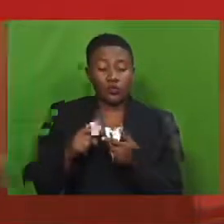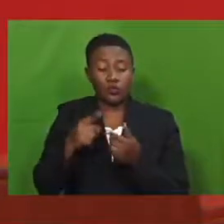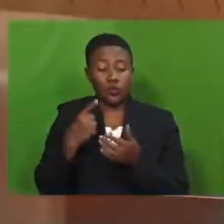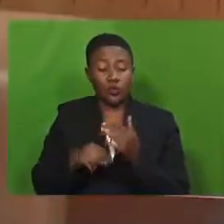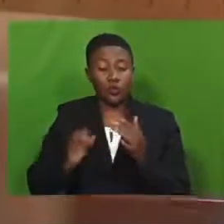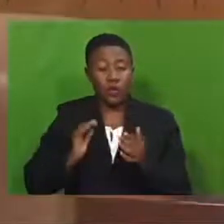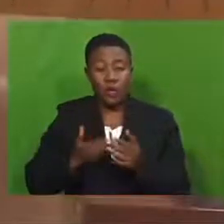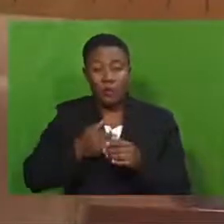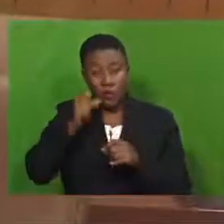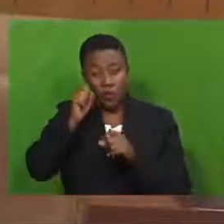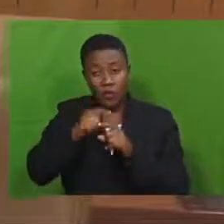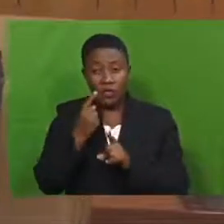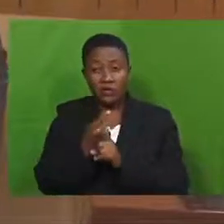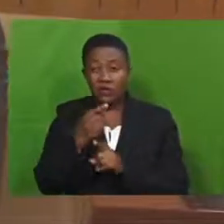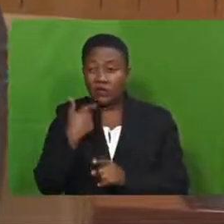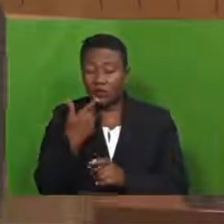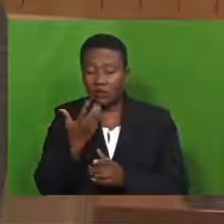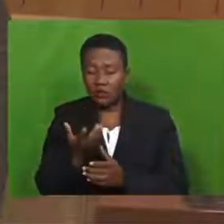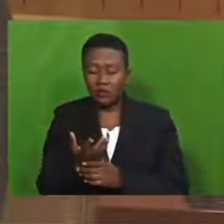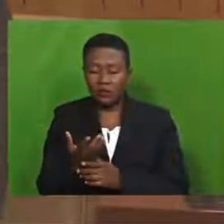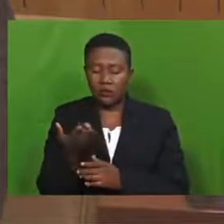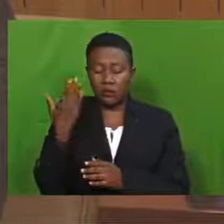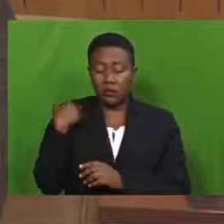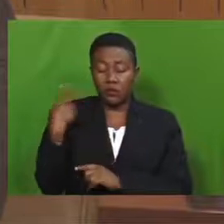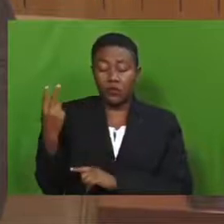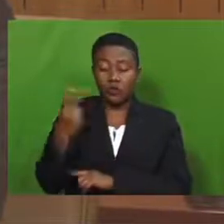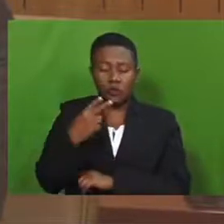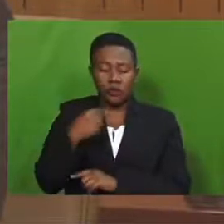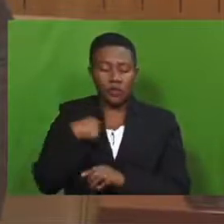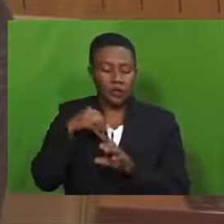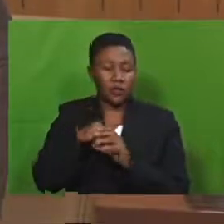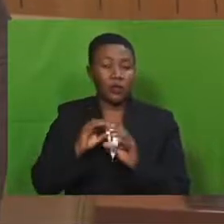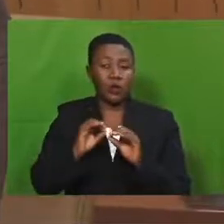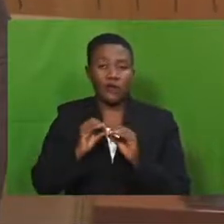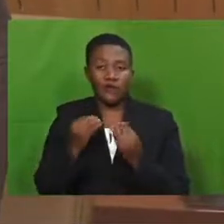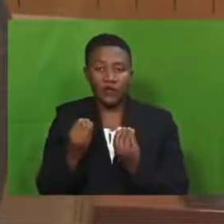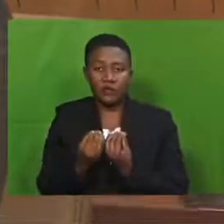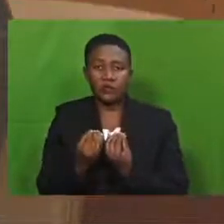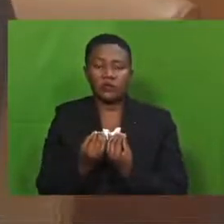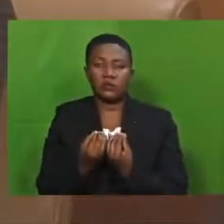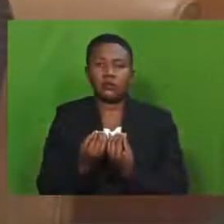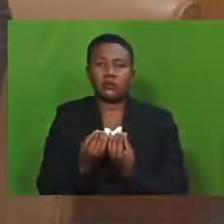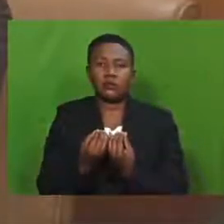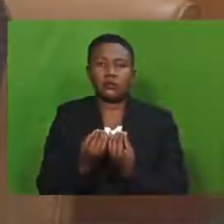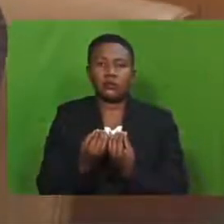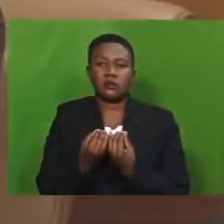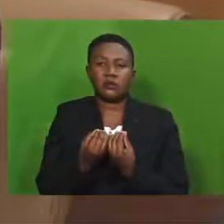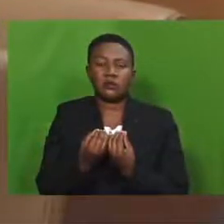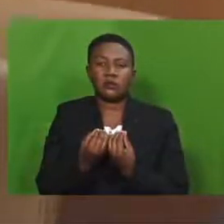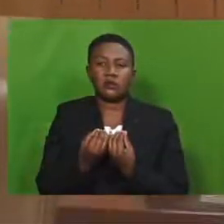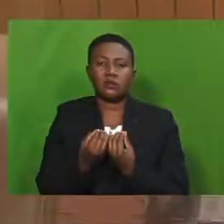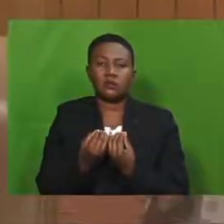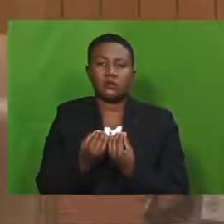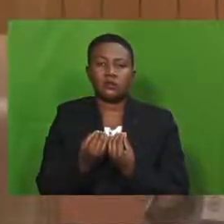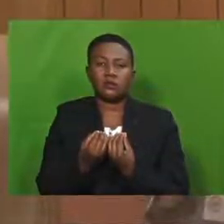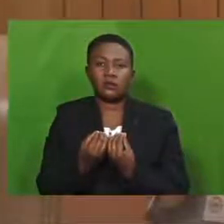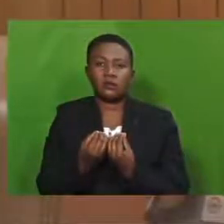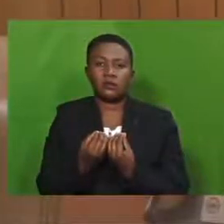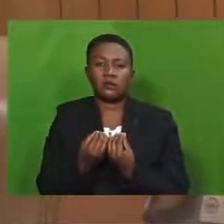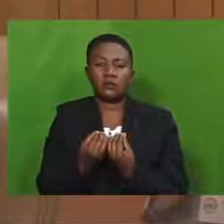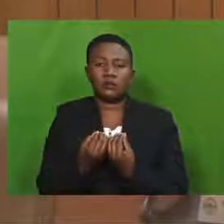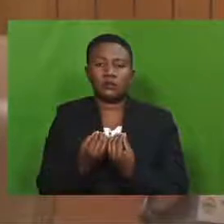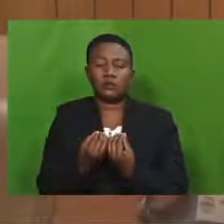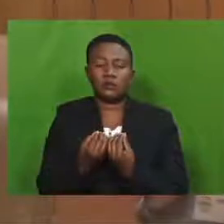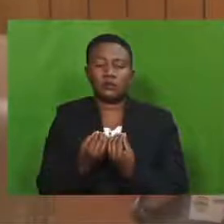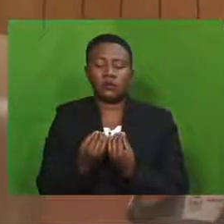Buim. Mr. Speaker, 2 days ago I was in my office and, Mr. Speaker, I received